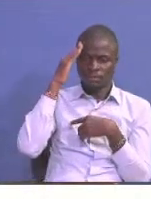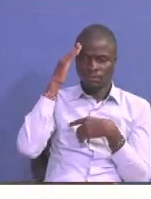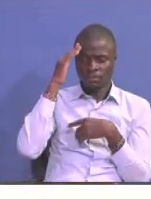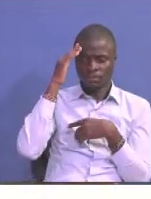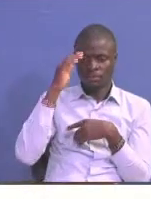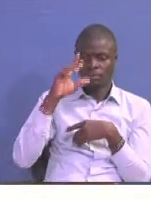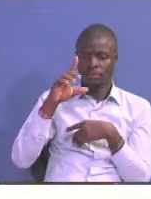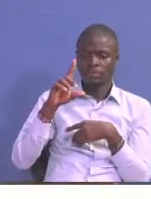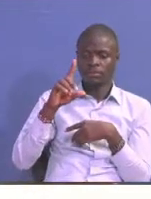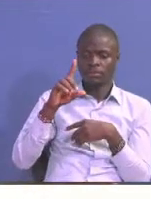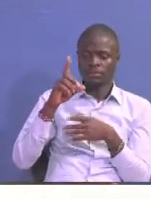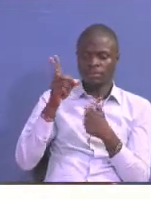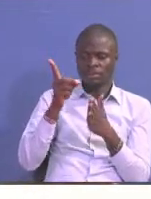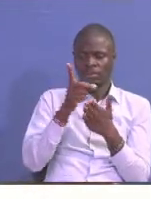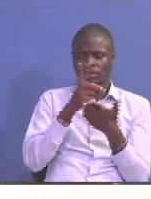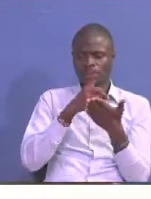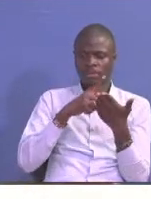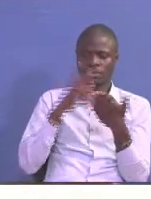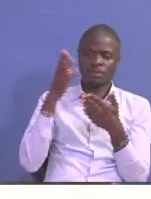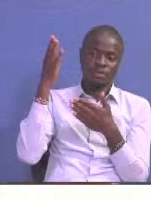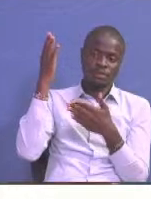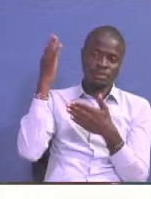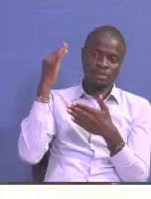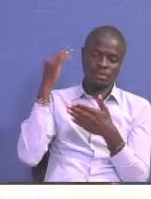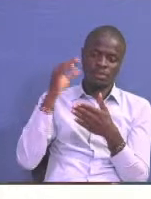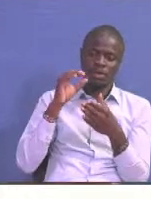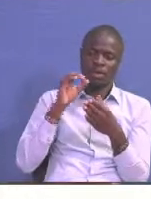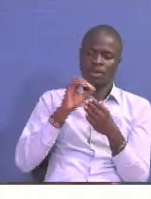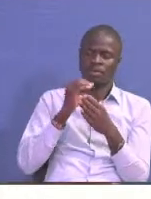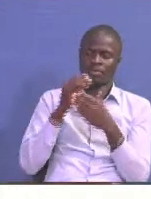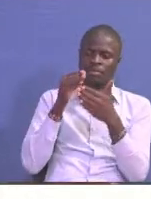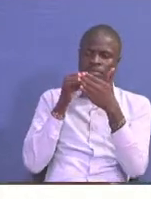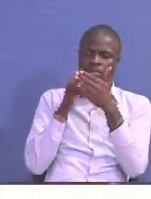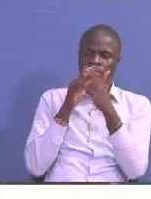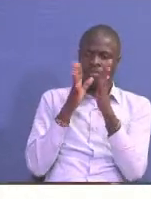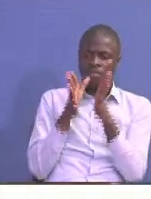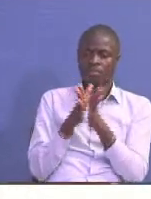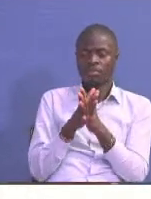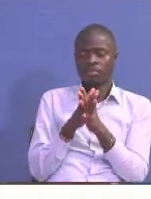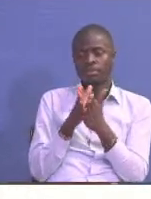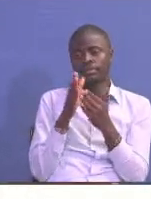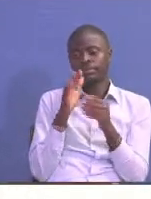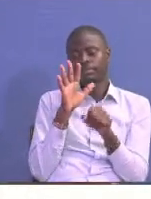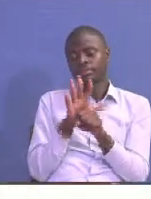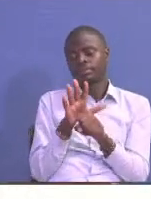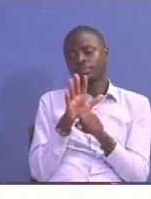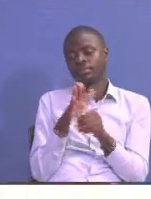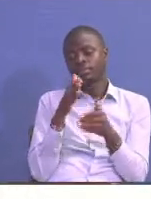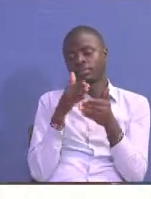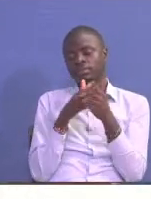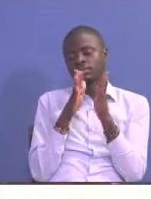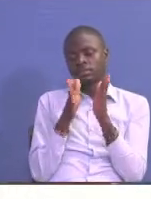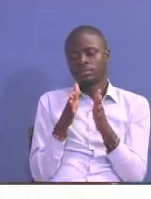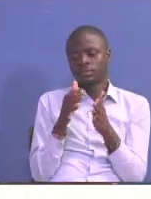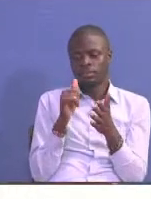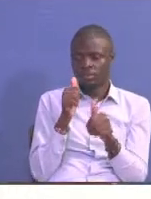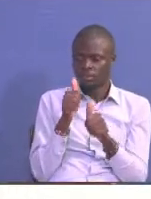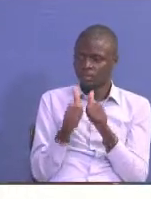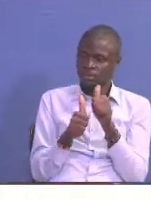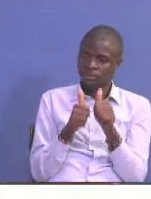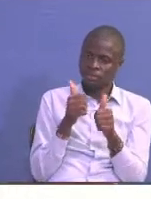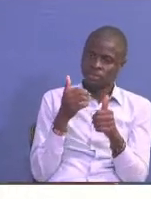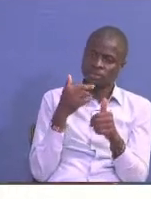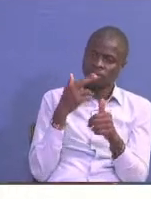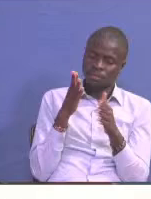drawback. Sometimes we talk of them as blockers. There are several blockers which